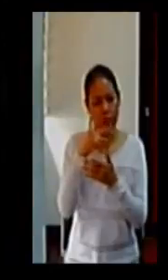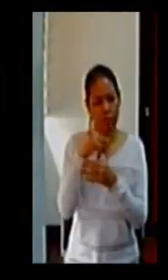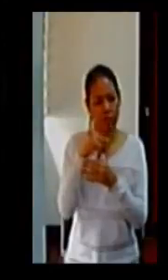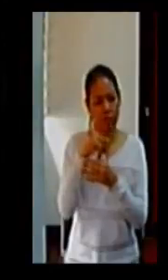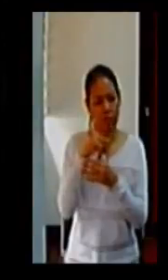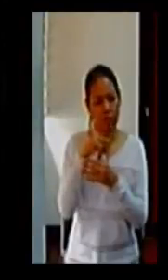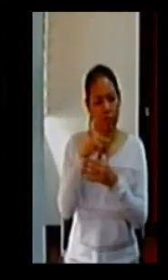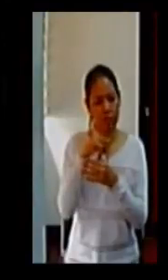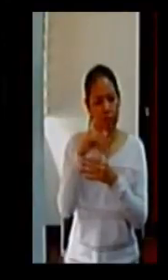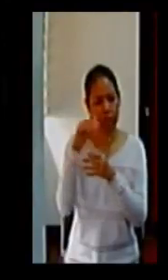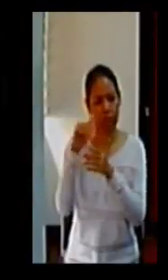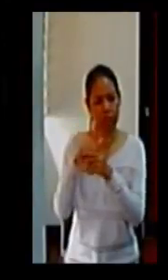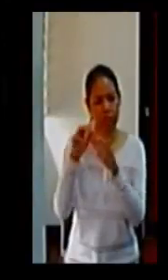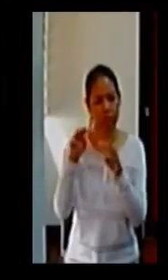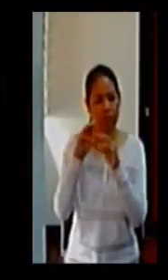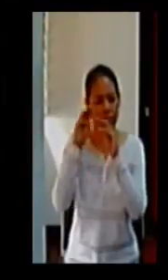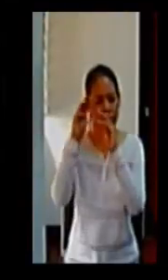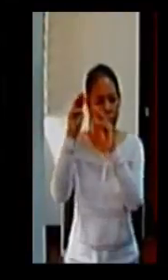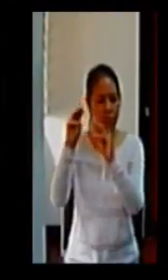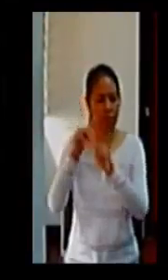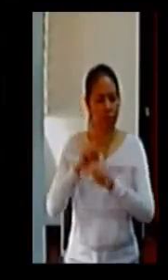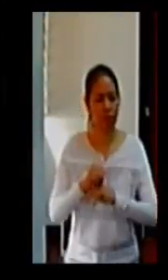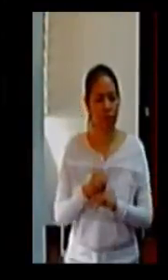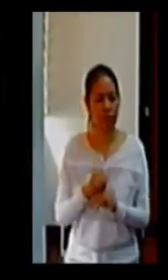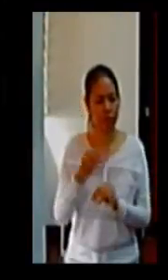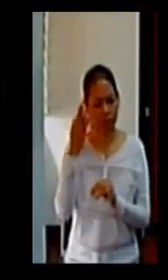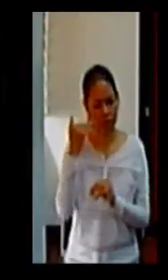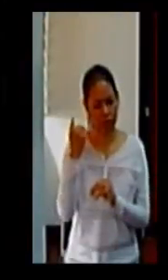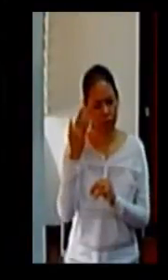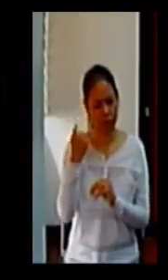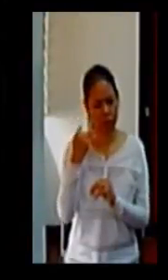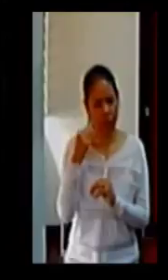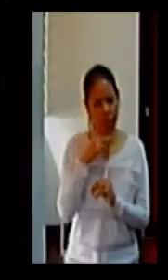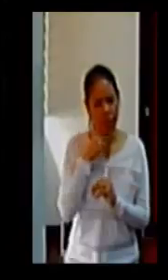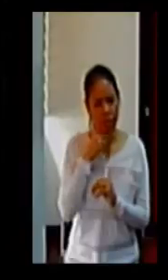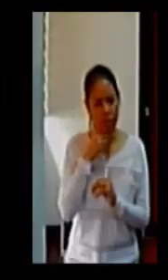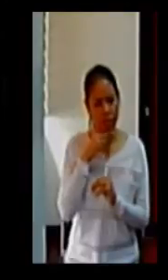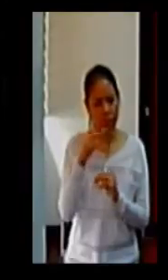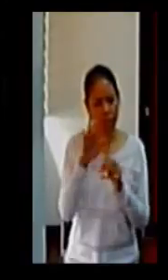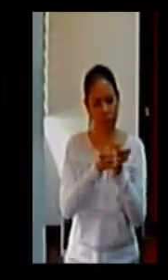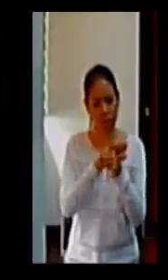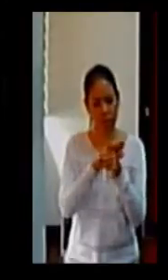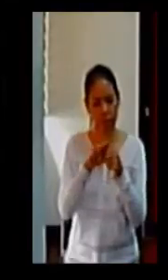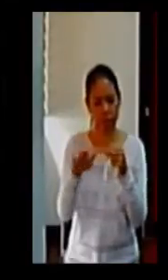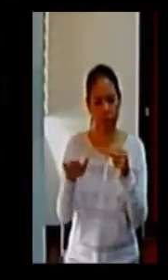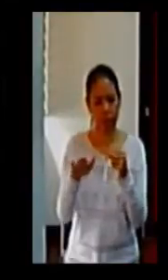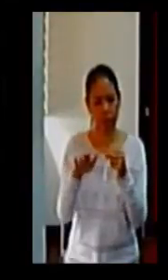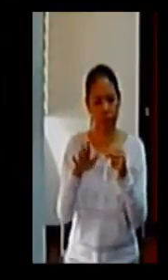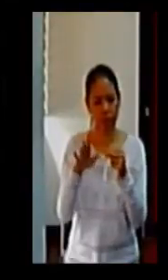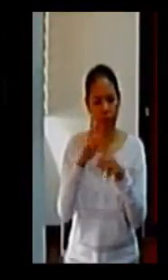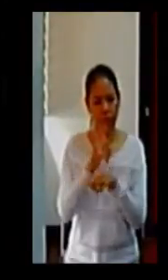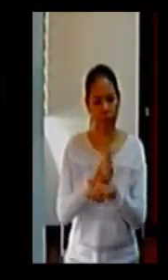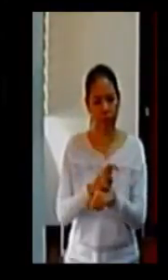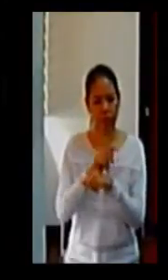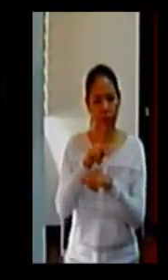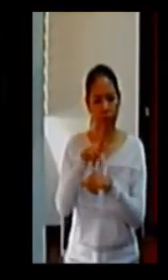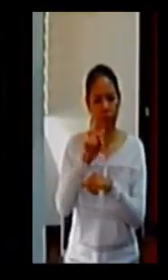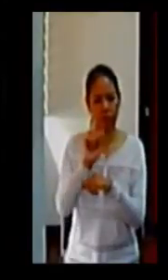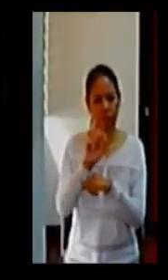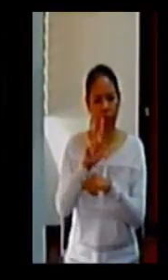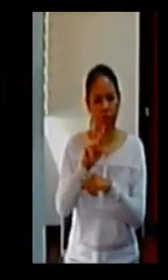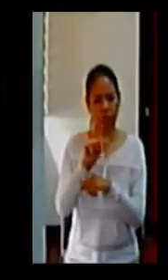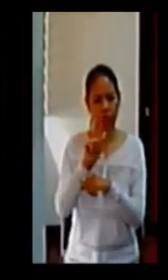sa mountains, yung pag-farm ninyo? Bakit hindi na ba sapat yung traditional palay na